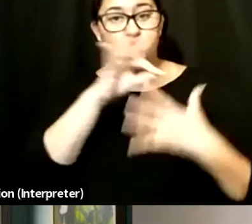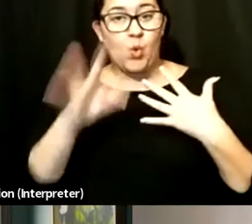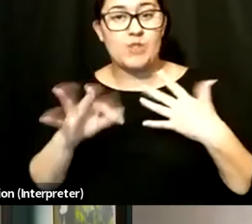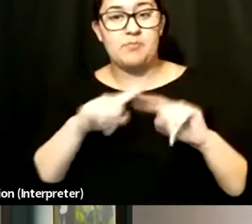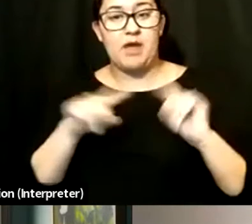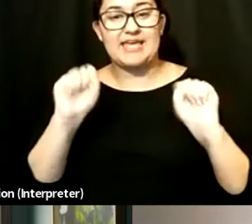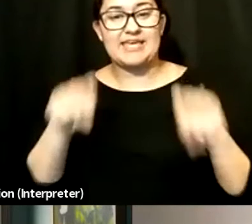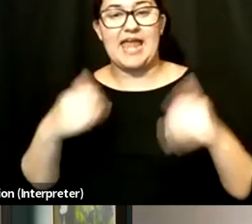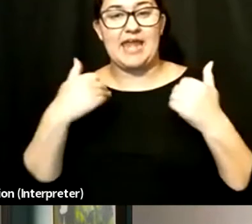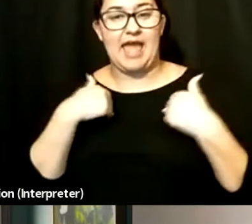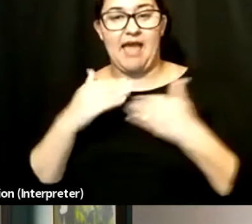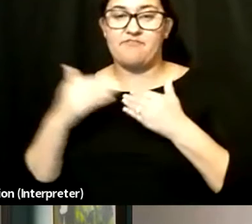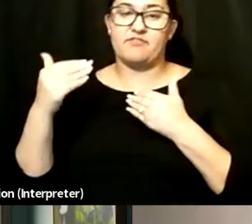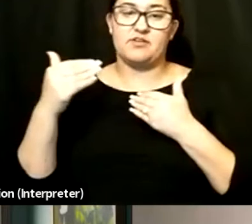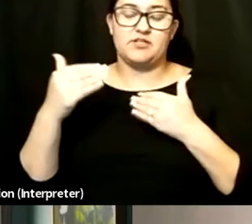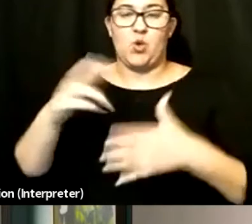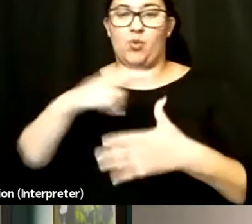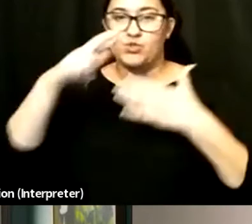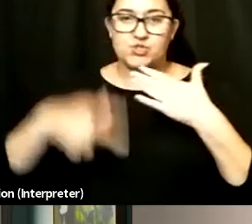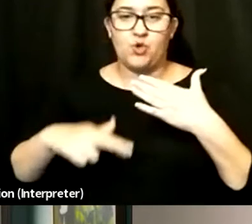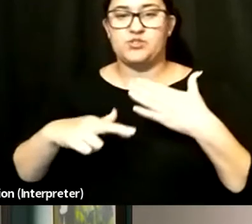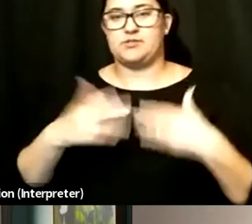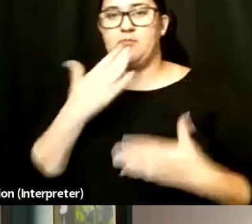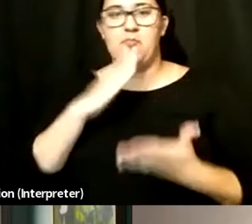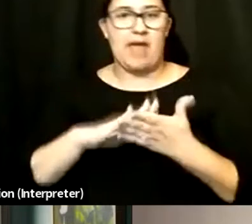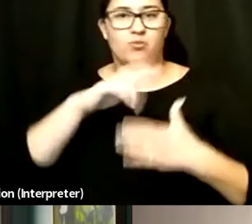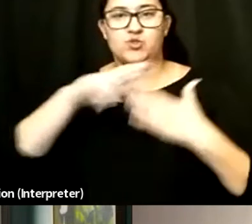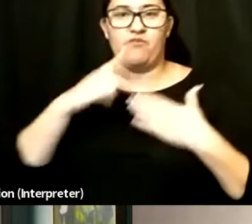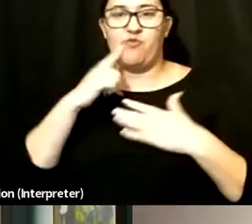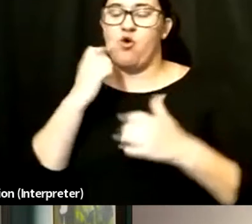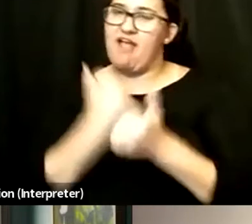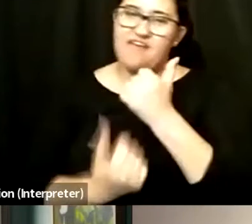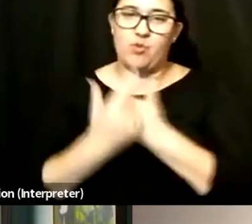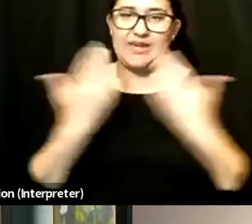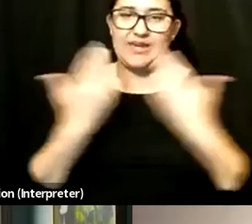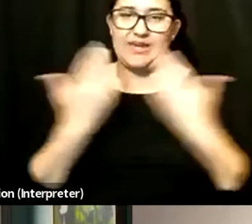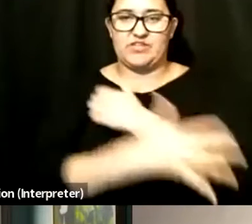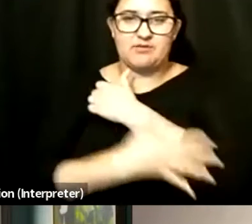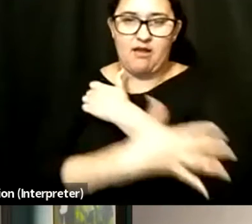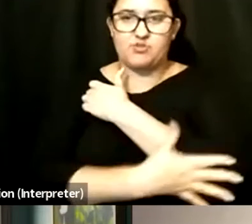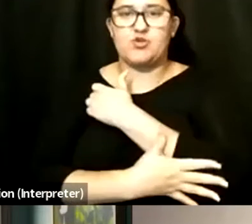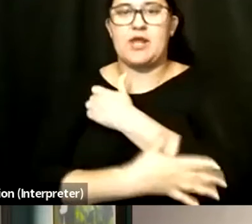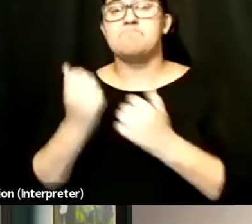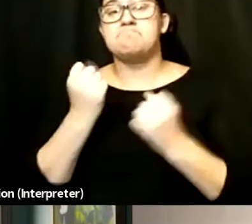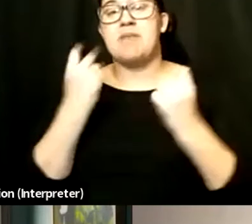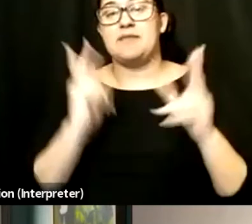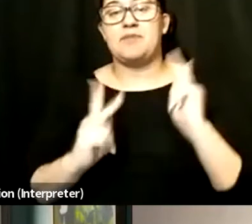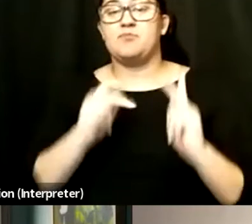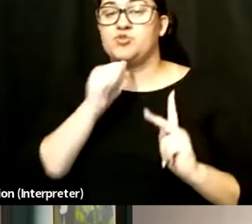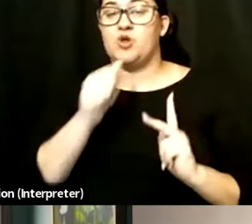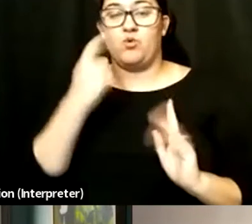far-reaching repercussions for every single person in this country. And a lot of people don't understand that intersectional